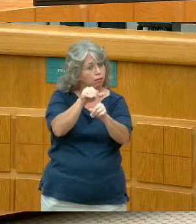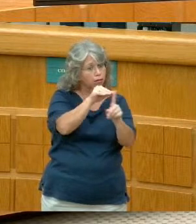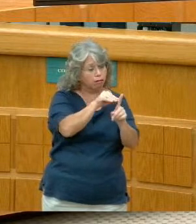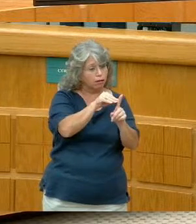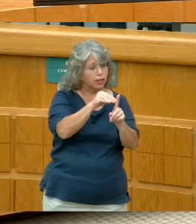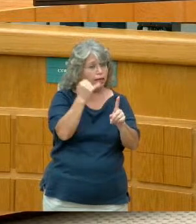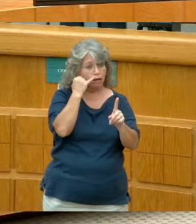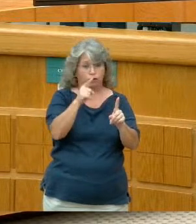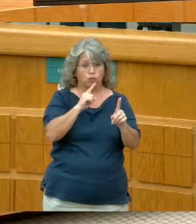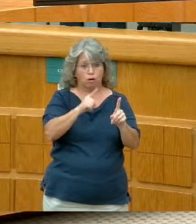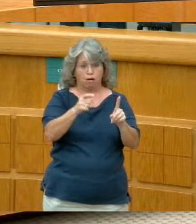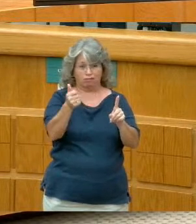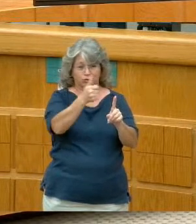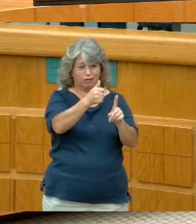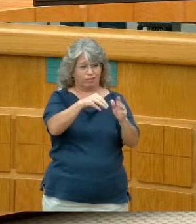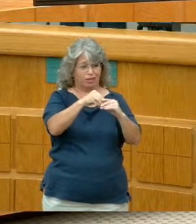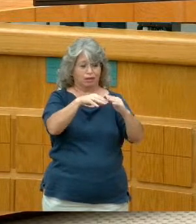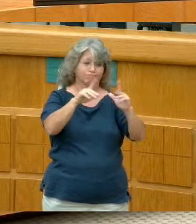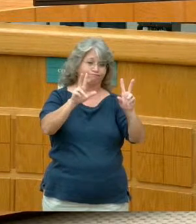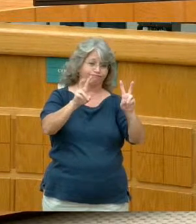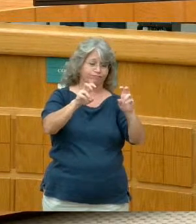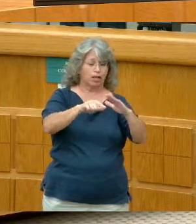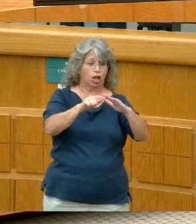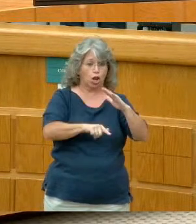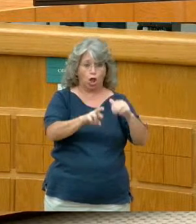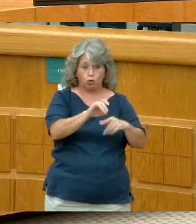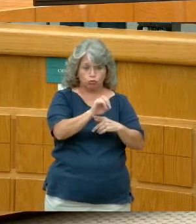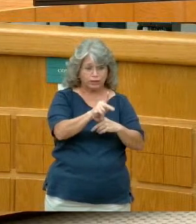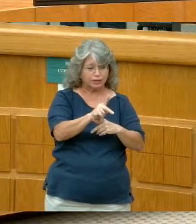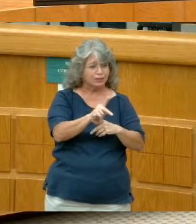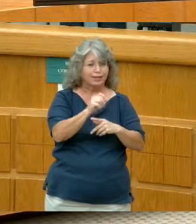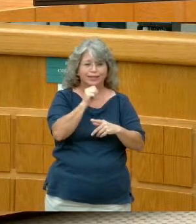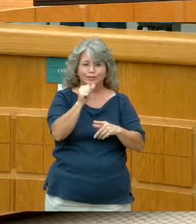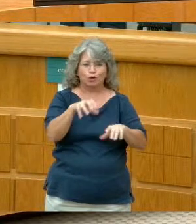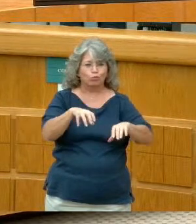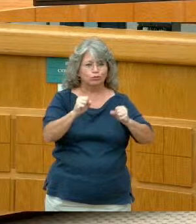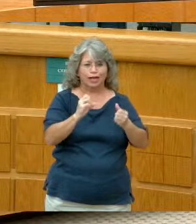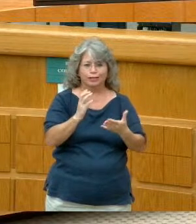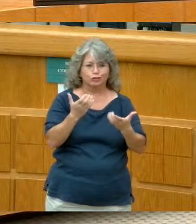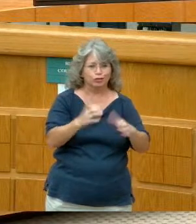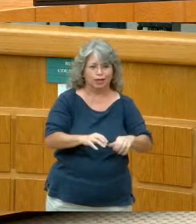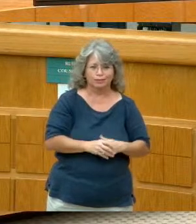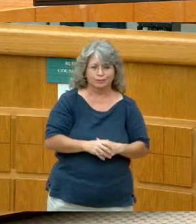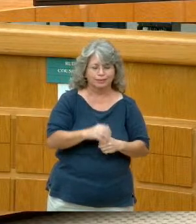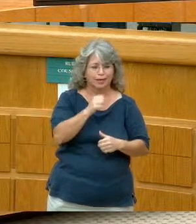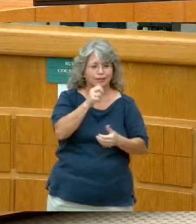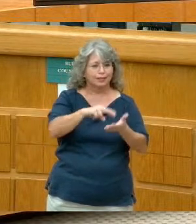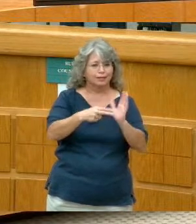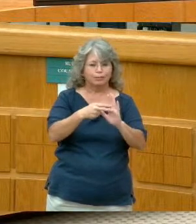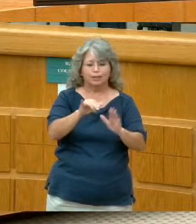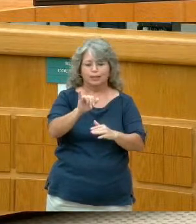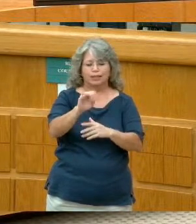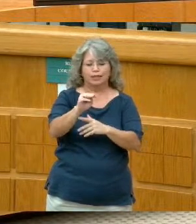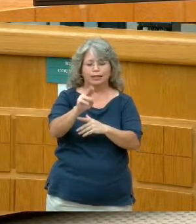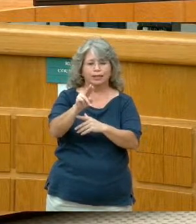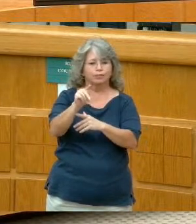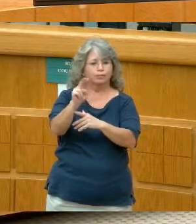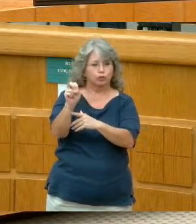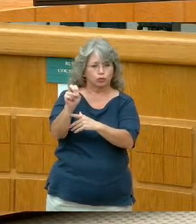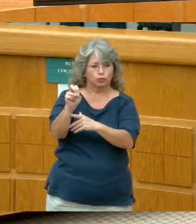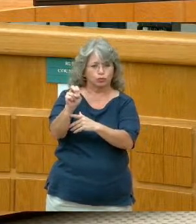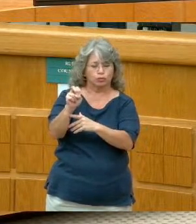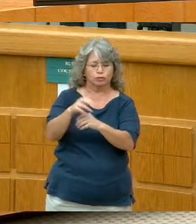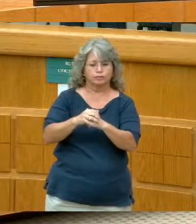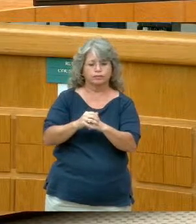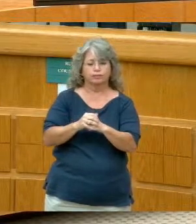that you also do not take chances, and it certainly does not mean that you are immune to coronavirus. And